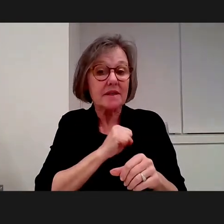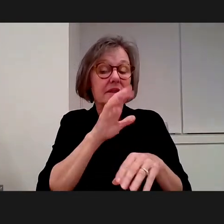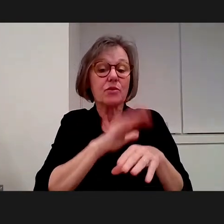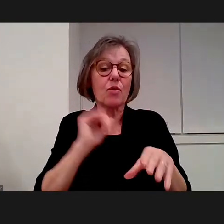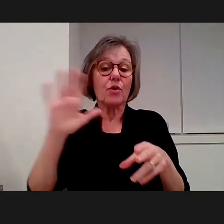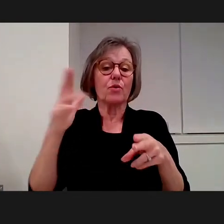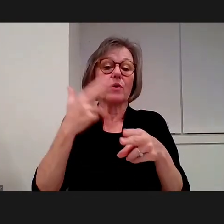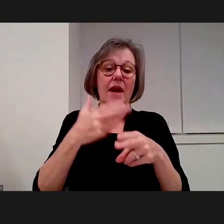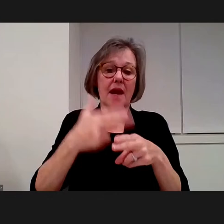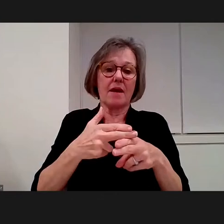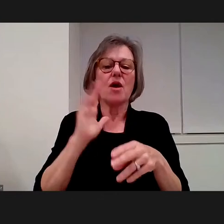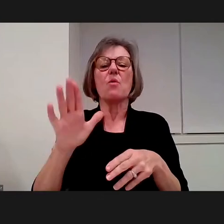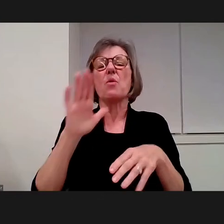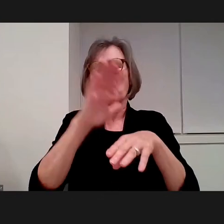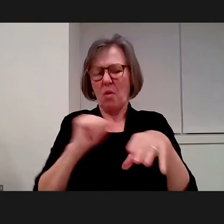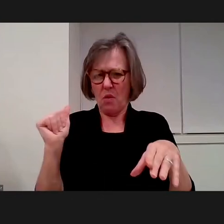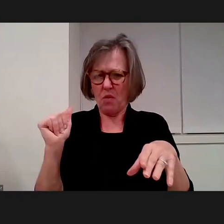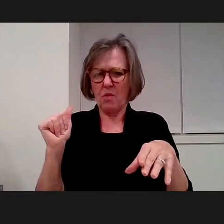called,